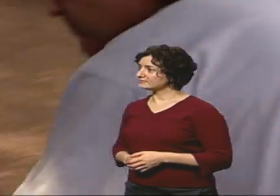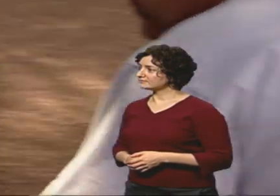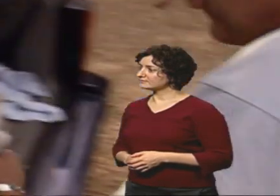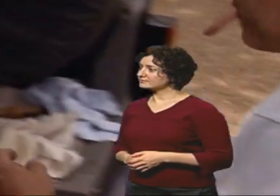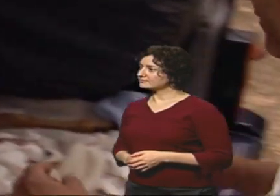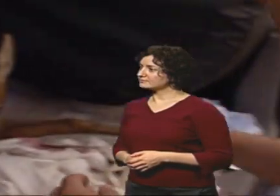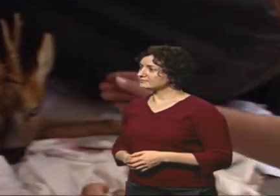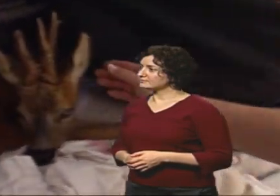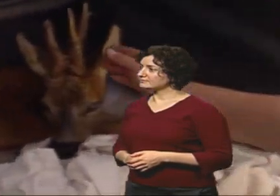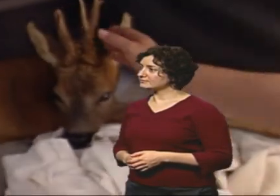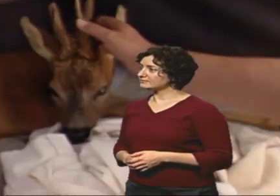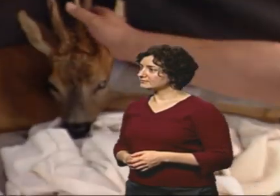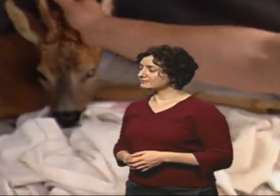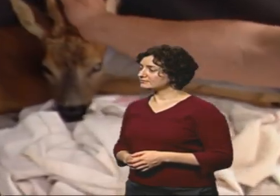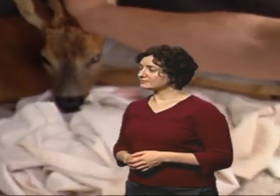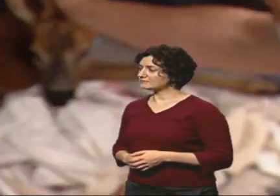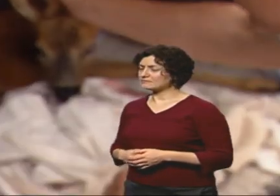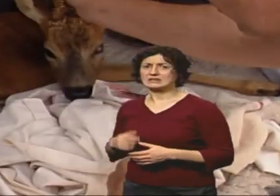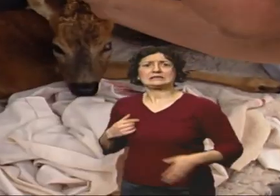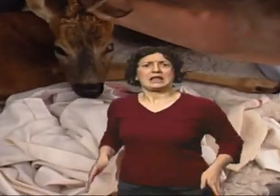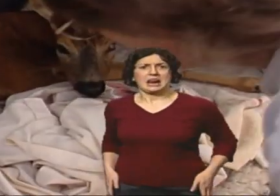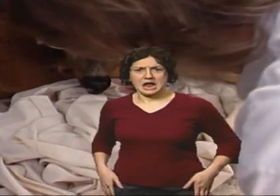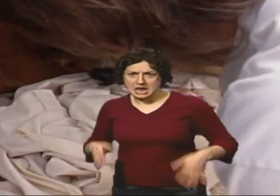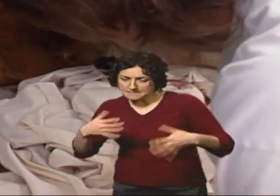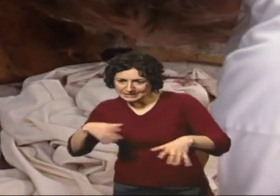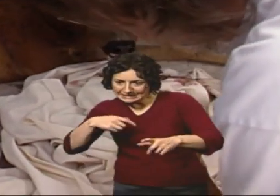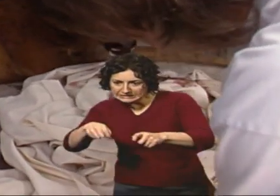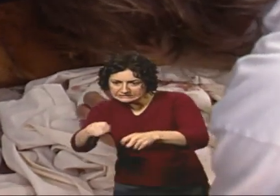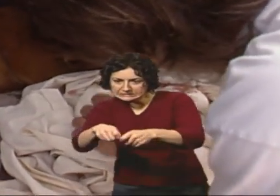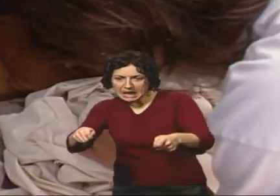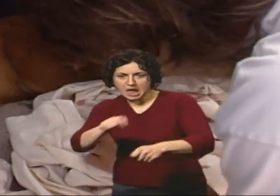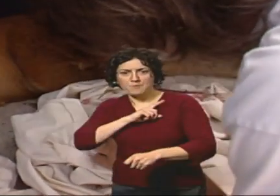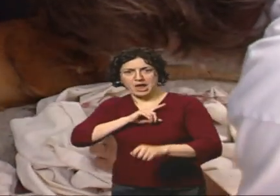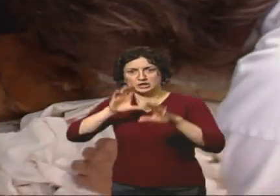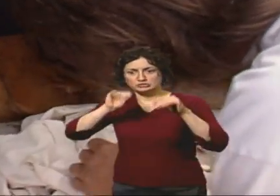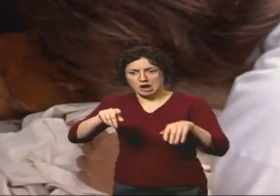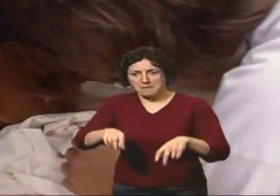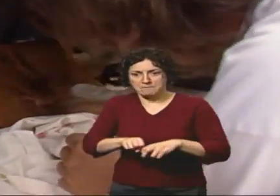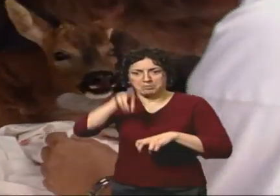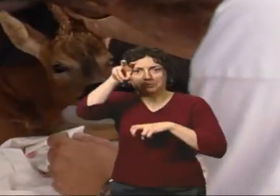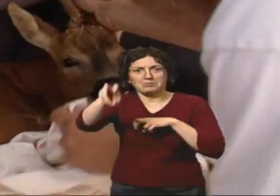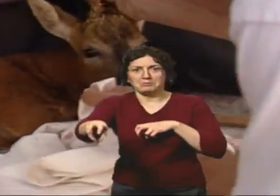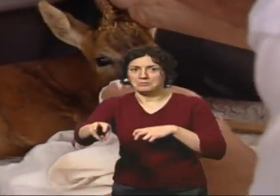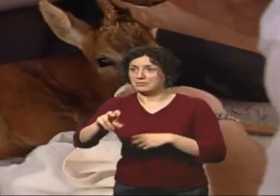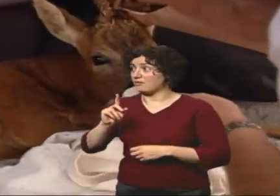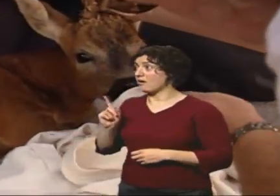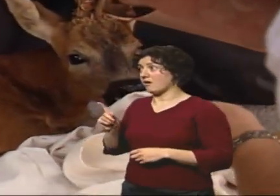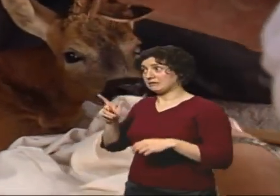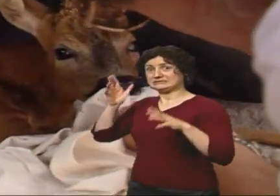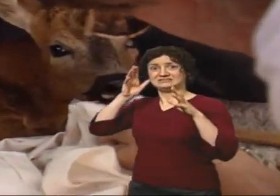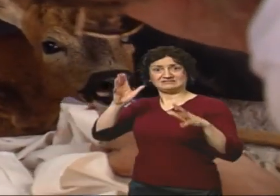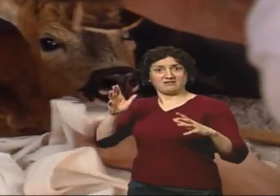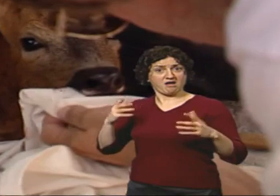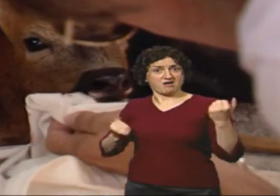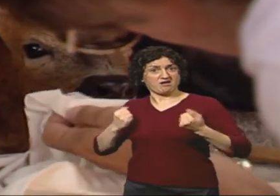I've tied his back legs together to stop him jumping about. A member of the public brought in a deer that had been hit by a car. It had jumped over a